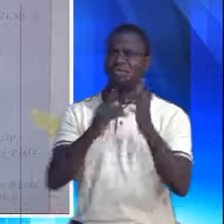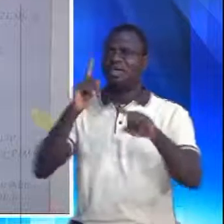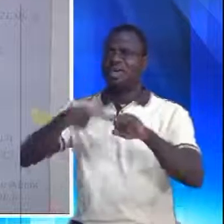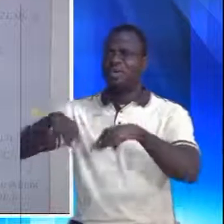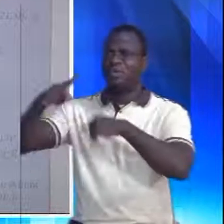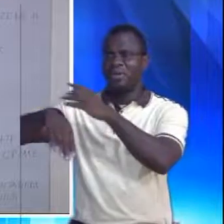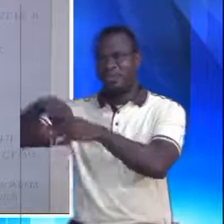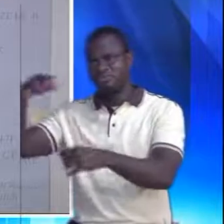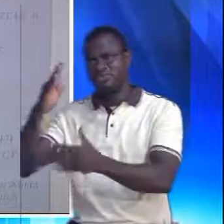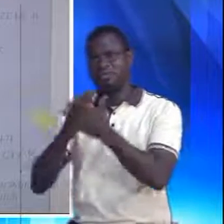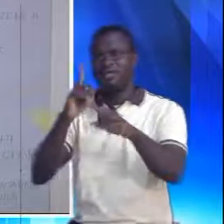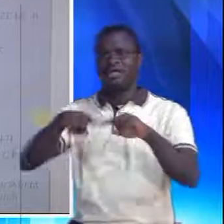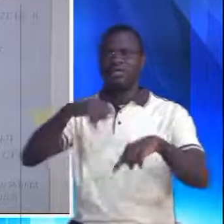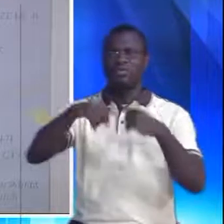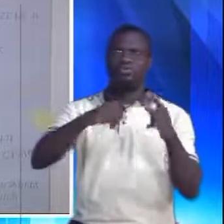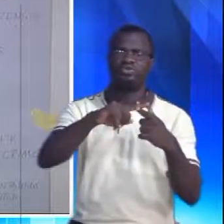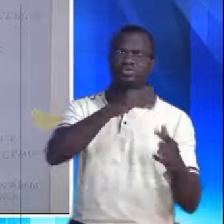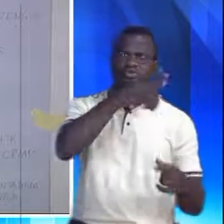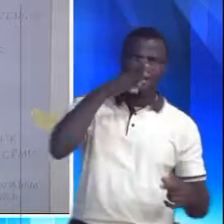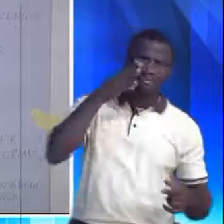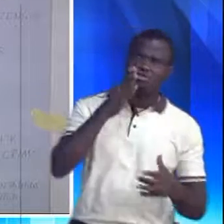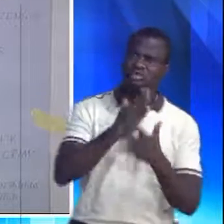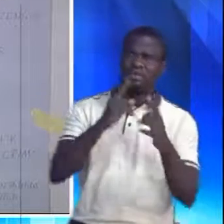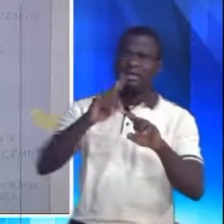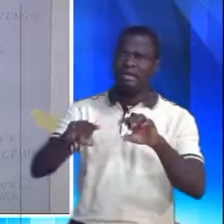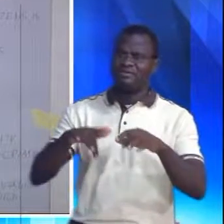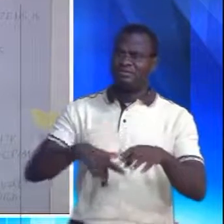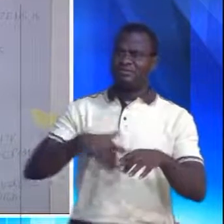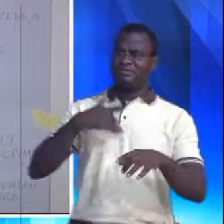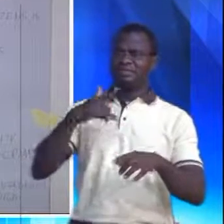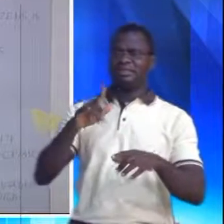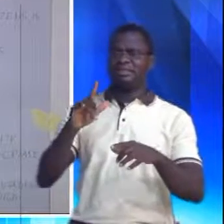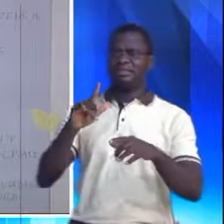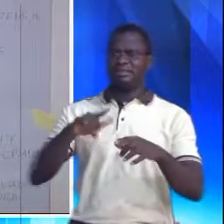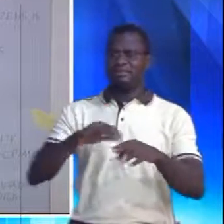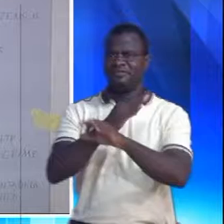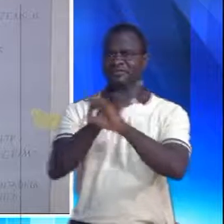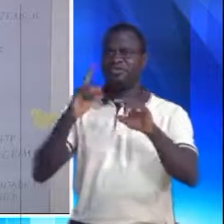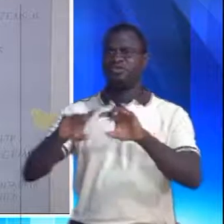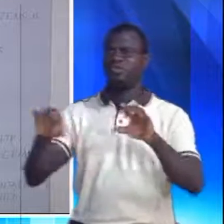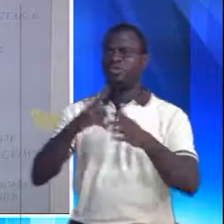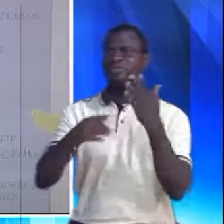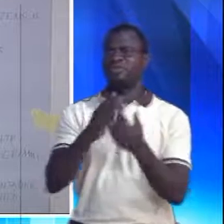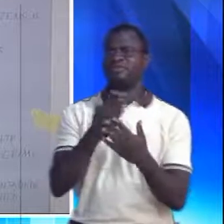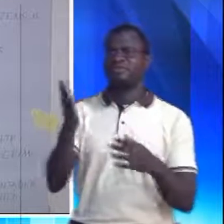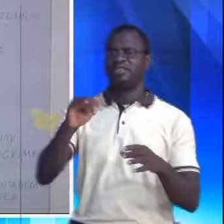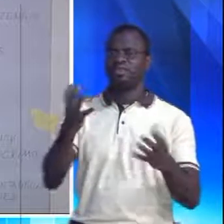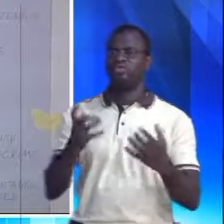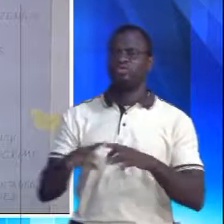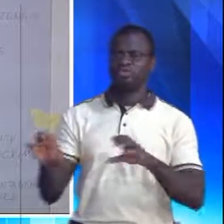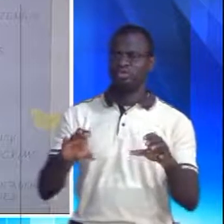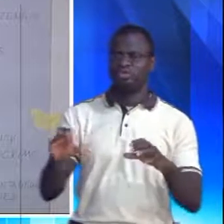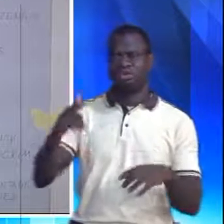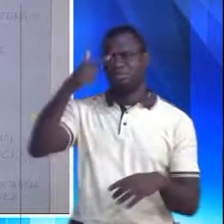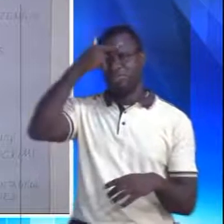when there is a crisis in the country. Another circumstance through which the human right can be limited is